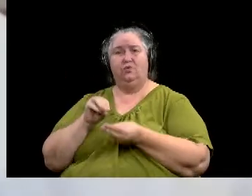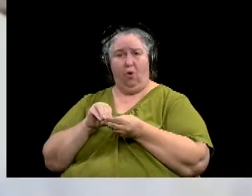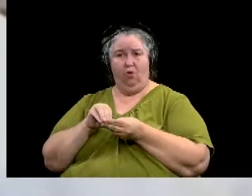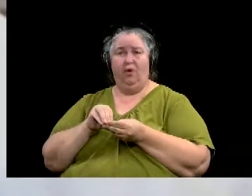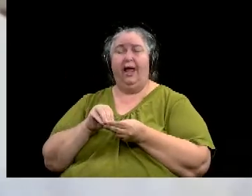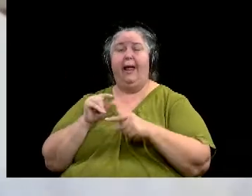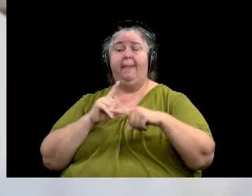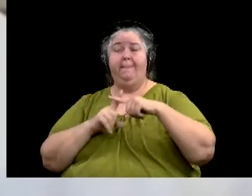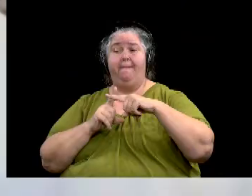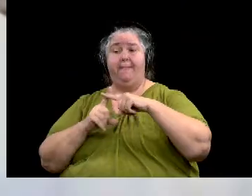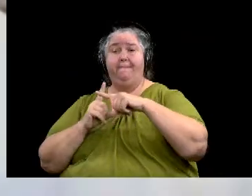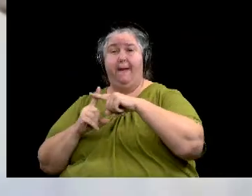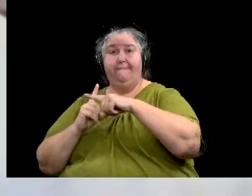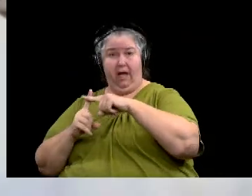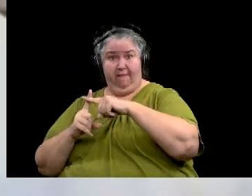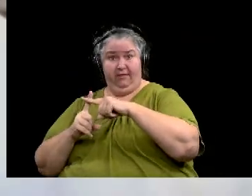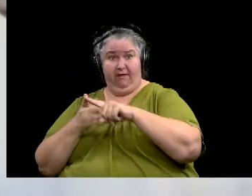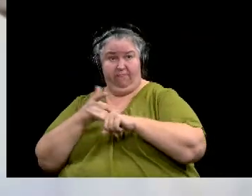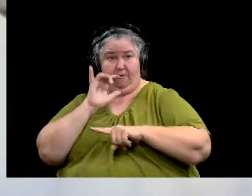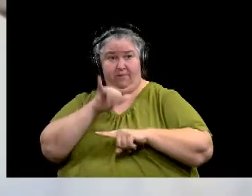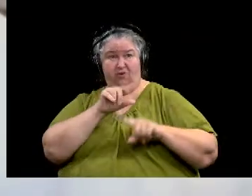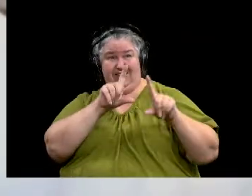testing group is 10%.